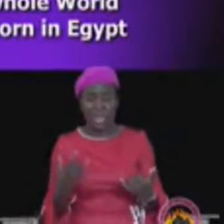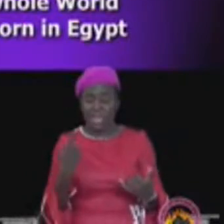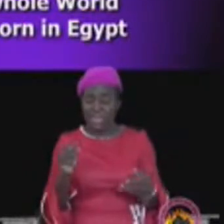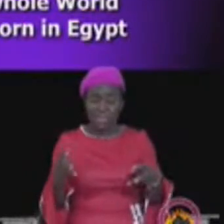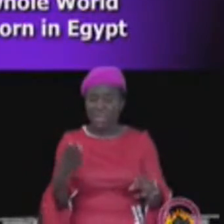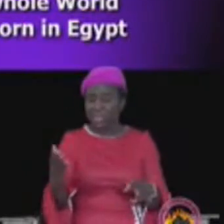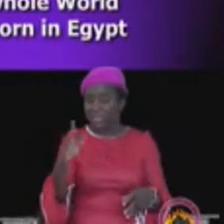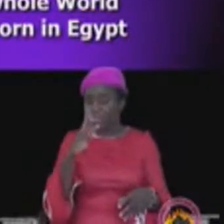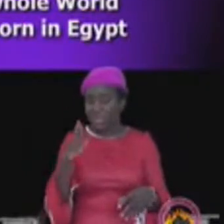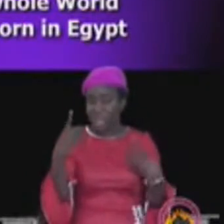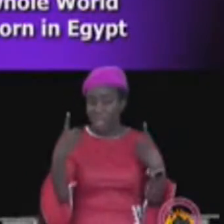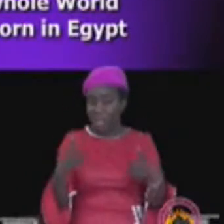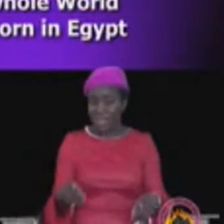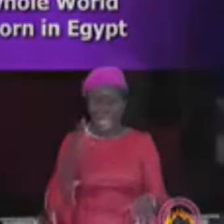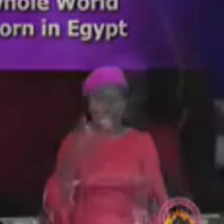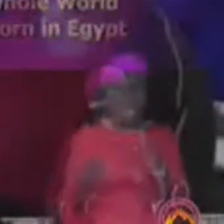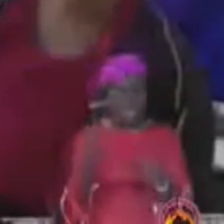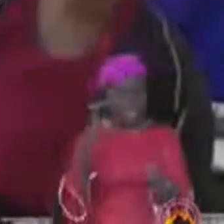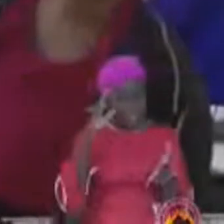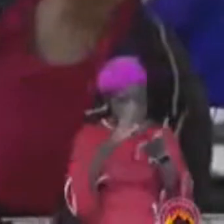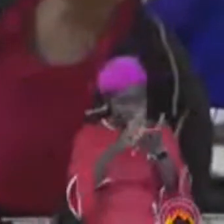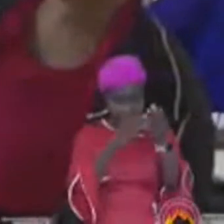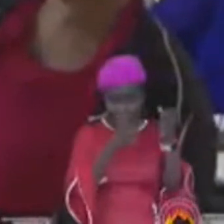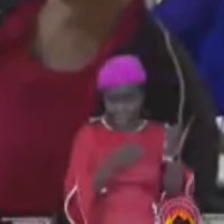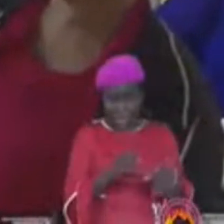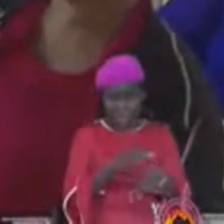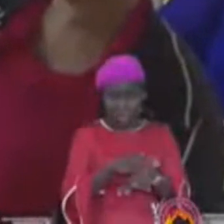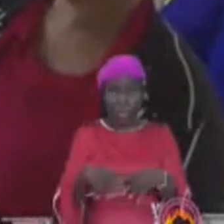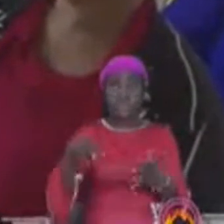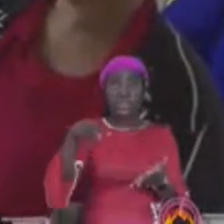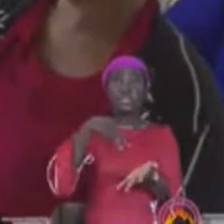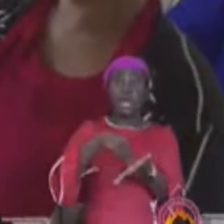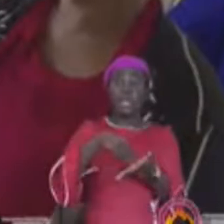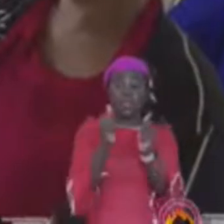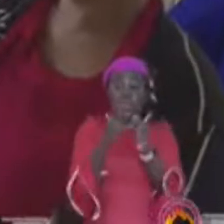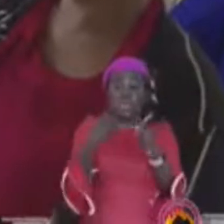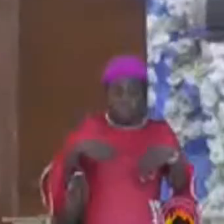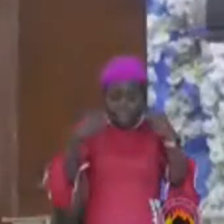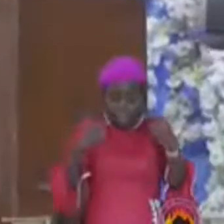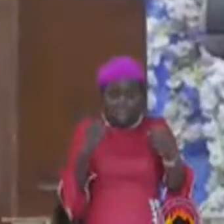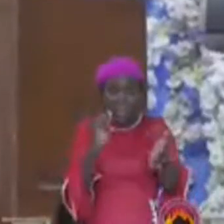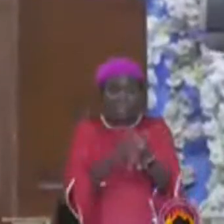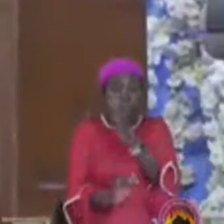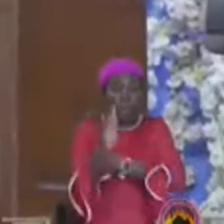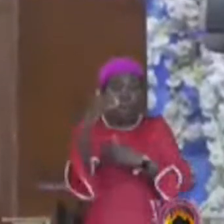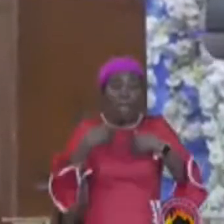If believers will not rise up with the ability that God has given to them